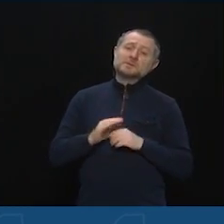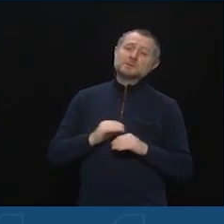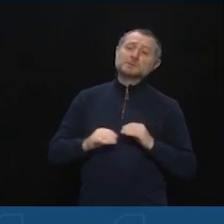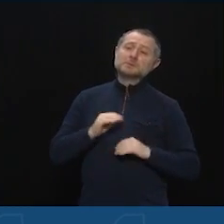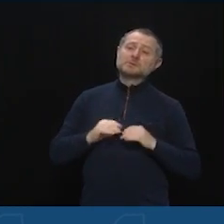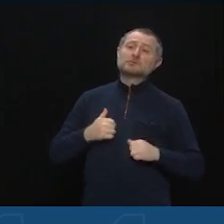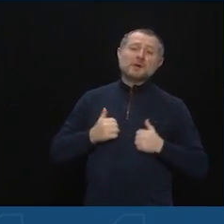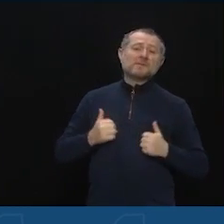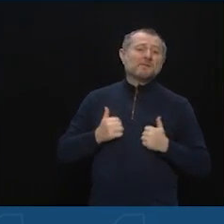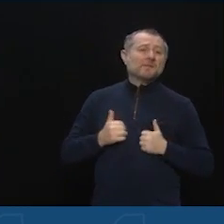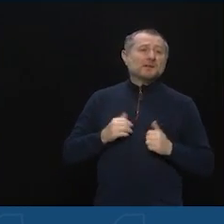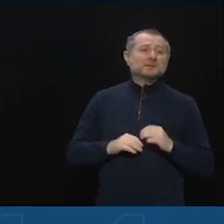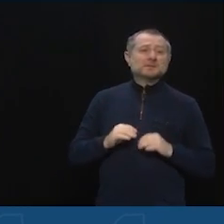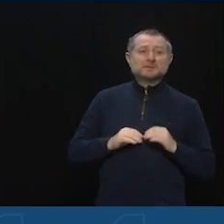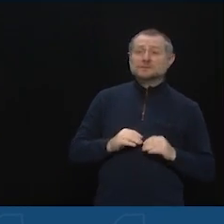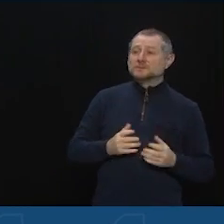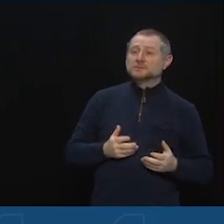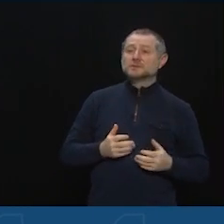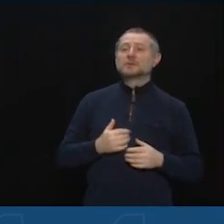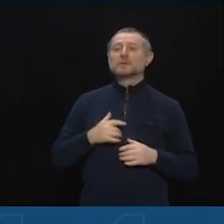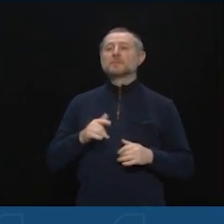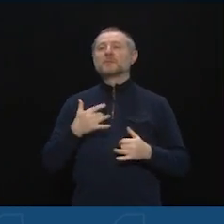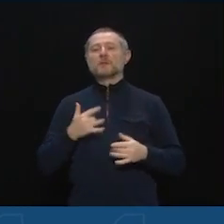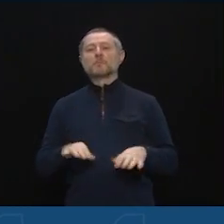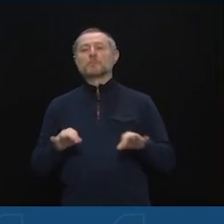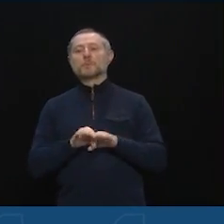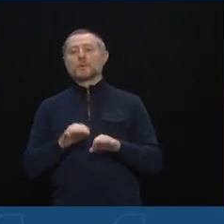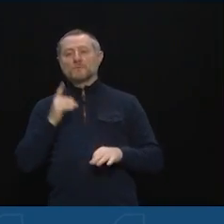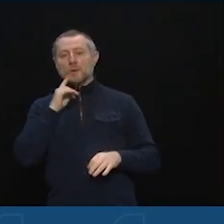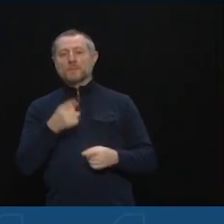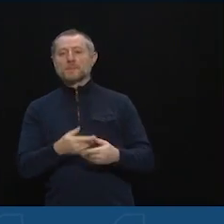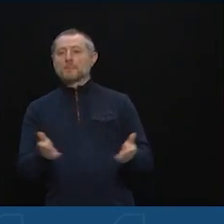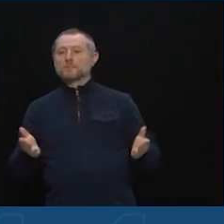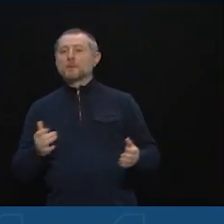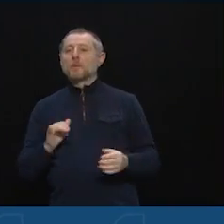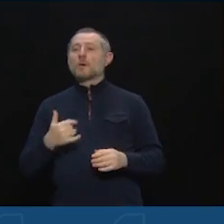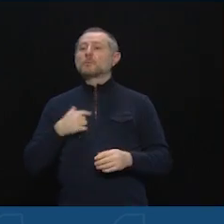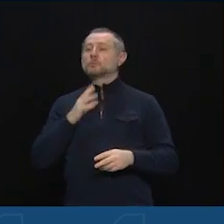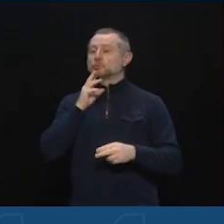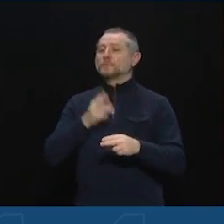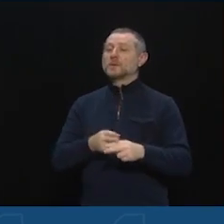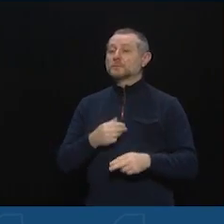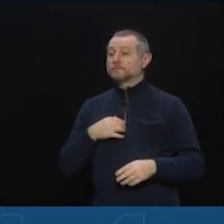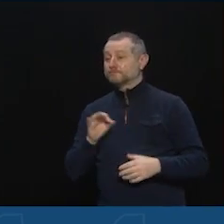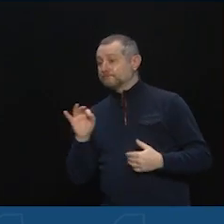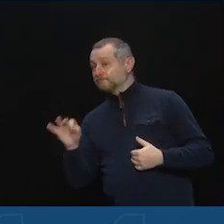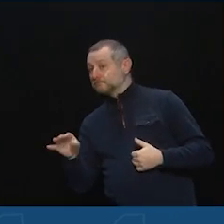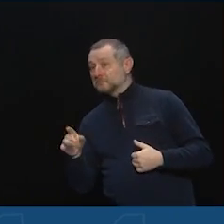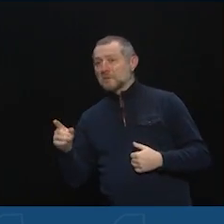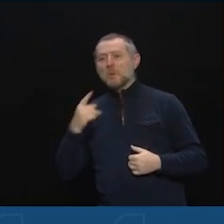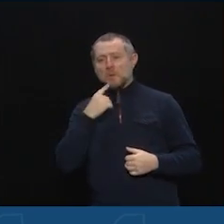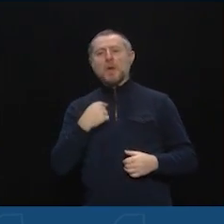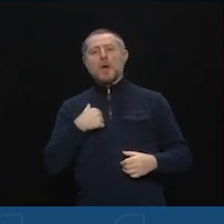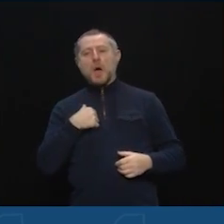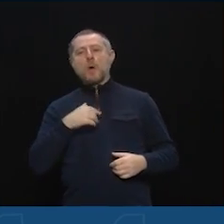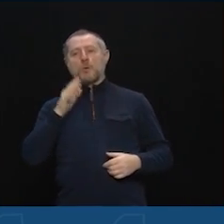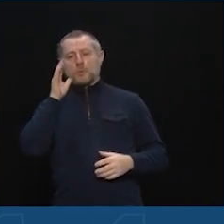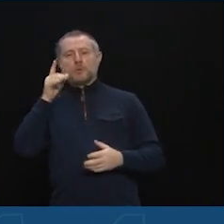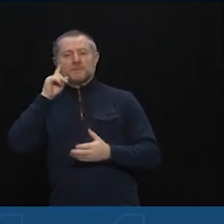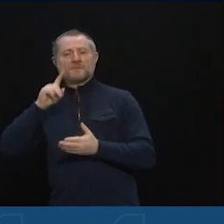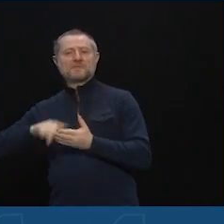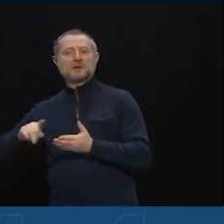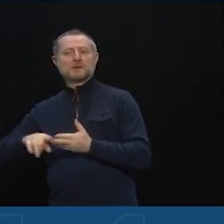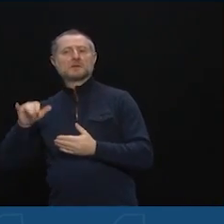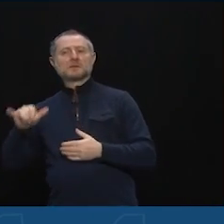they're at wit's end, that this was something that was very important to them. So I brought it up to her, and she said, I'm looking into that, Antonio, and I think we got to